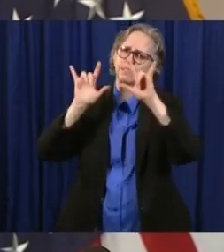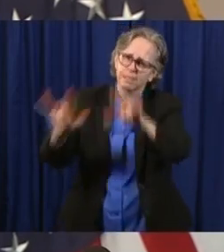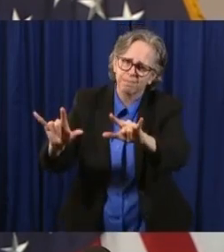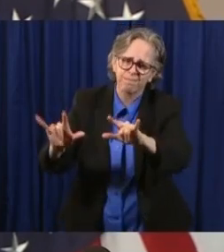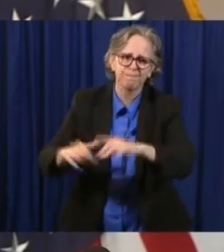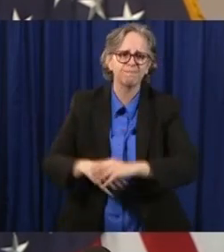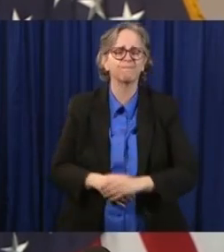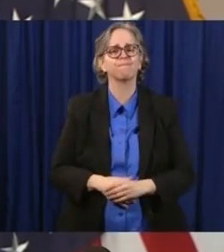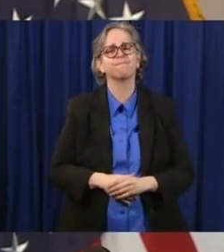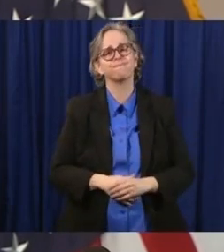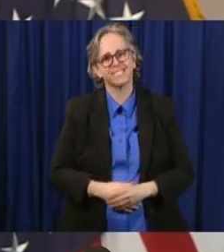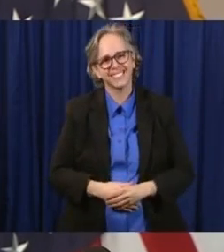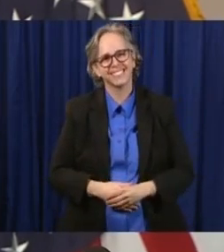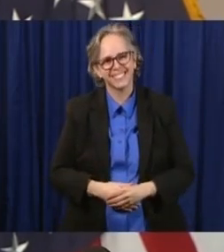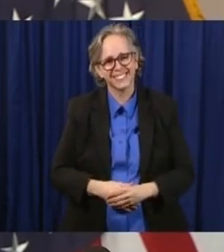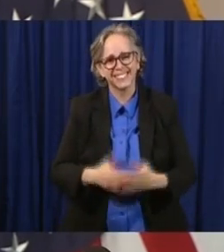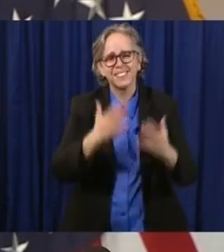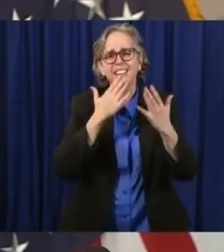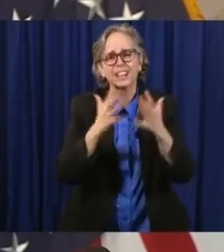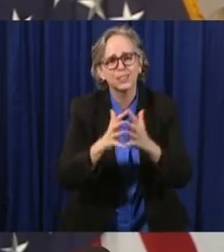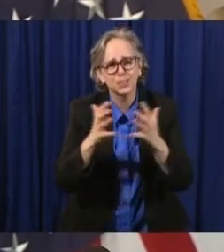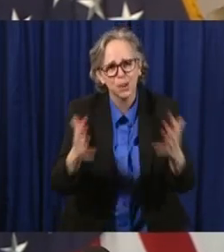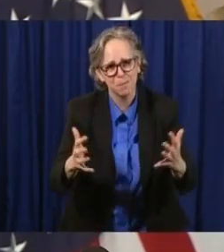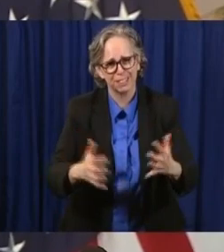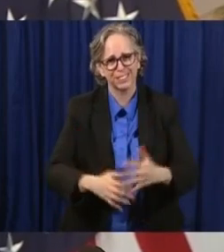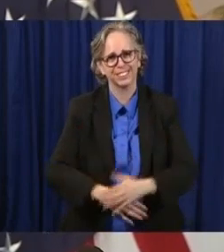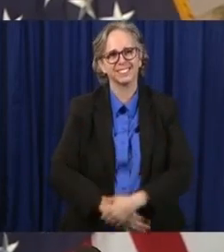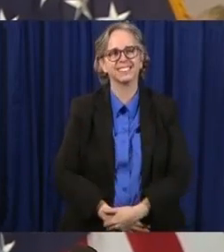you. We honor you. Thank